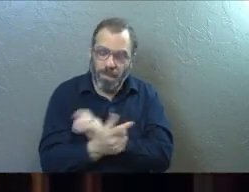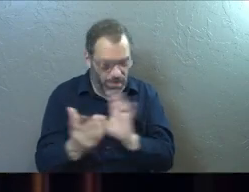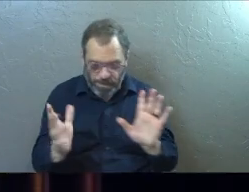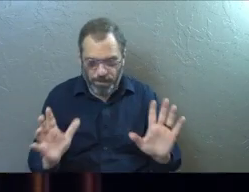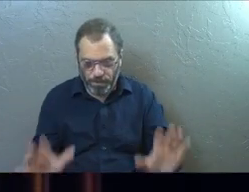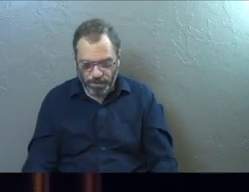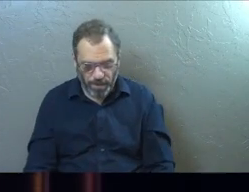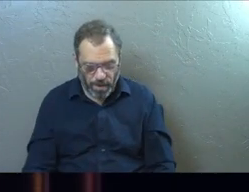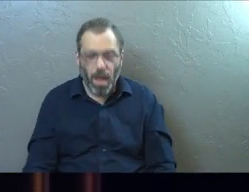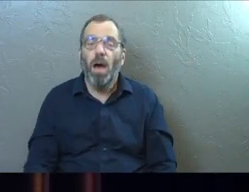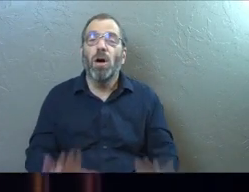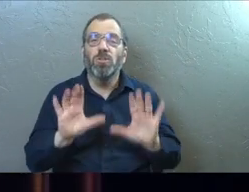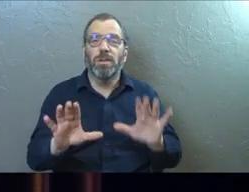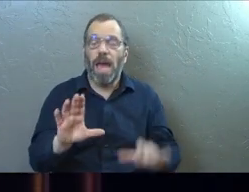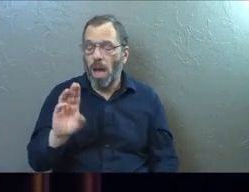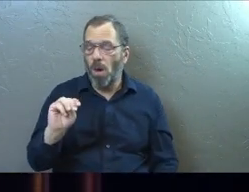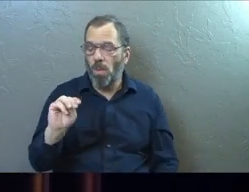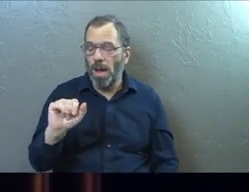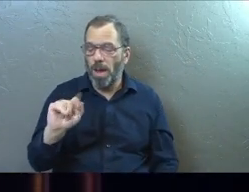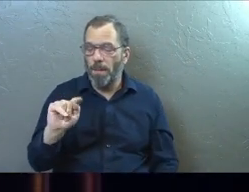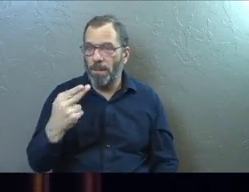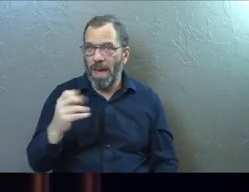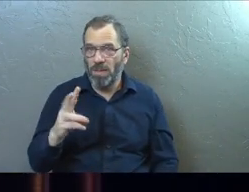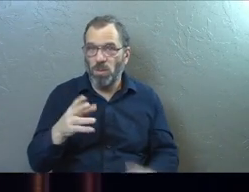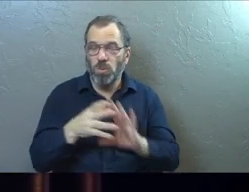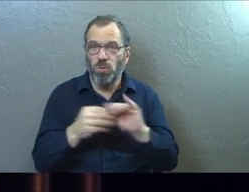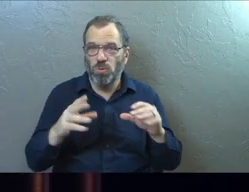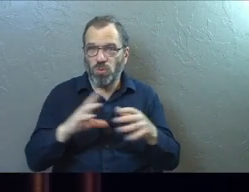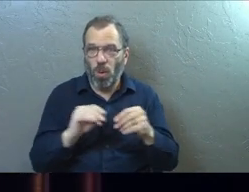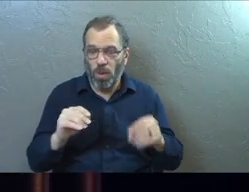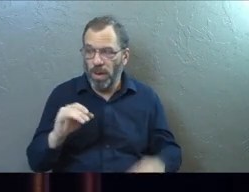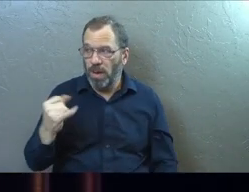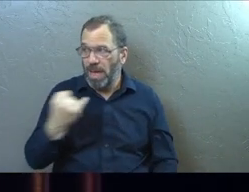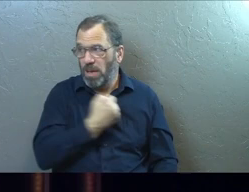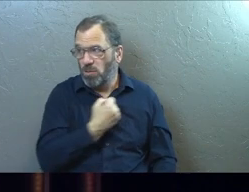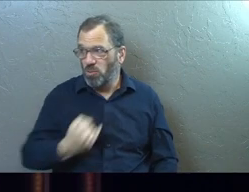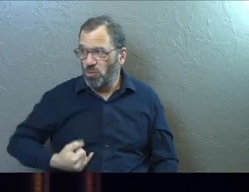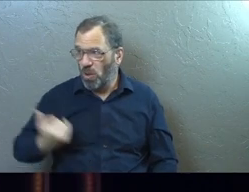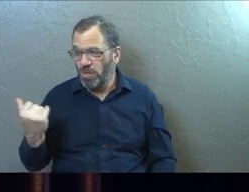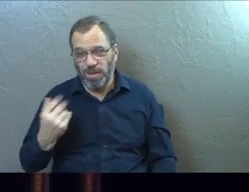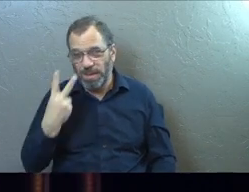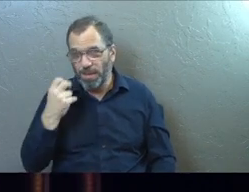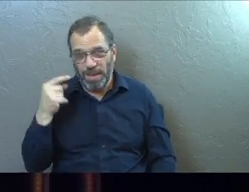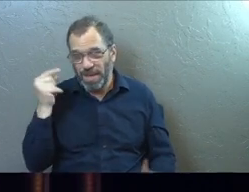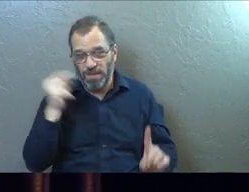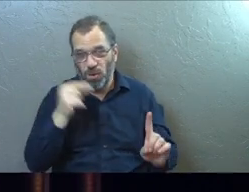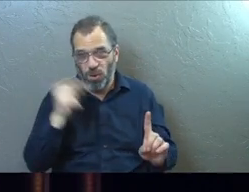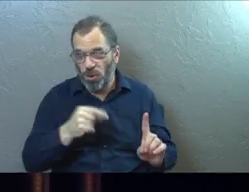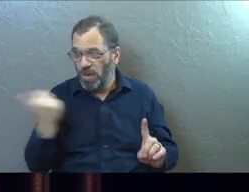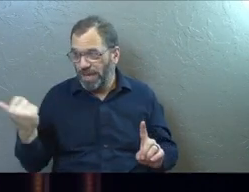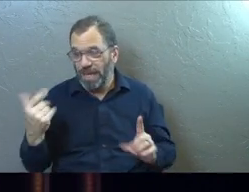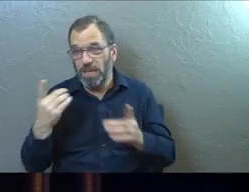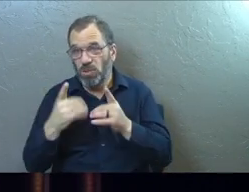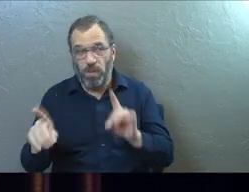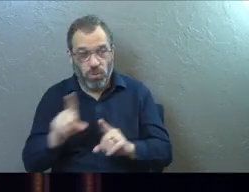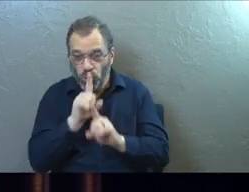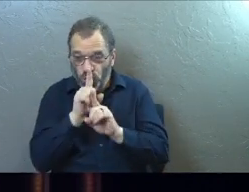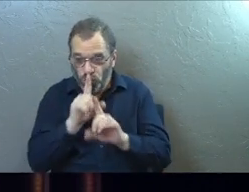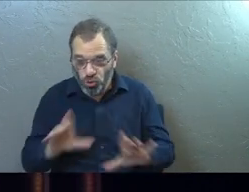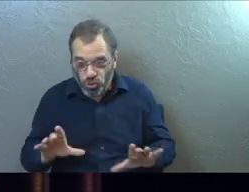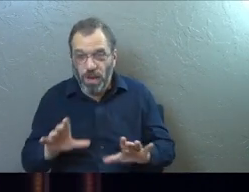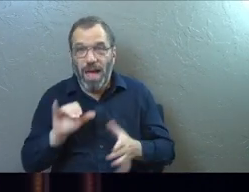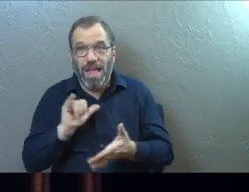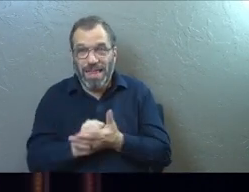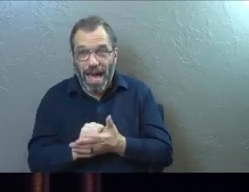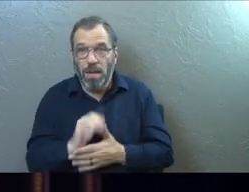be. We do get in Matthew's account of sort of all of this that Joseph didn't believe her and he decided to divorce her quietly, which tells